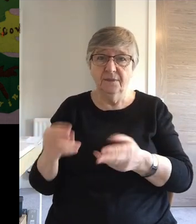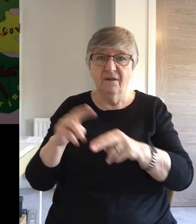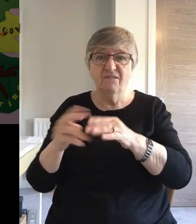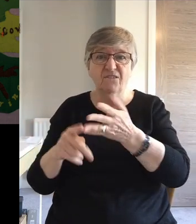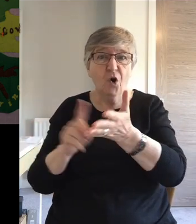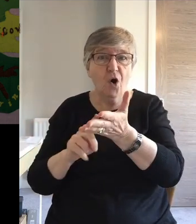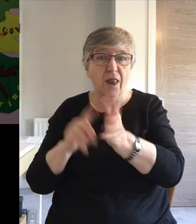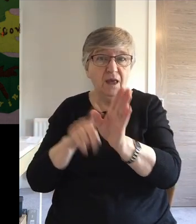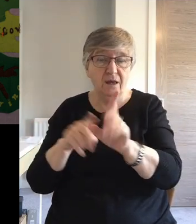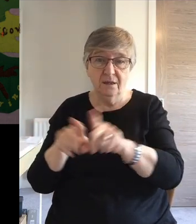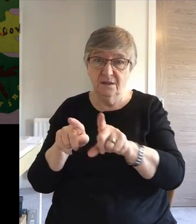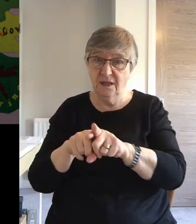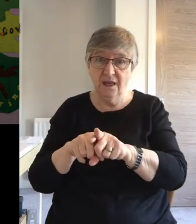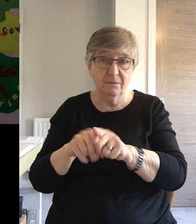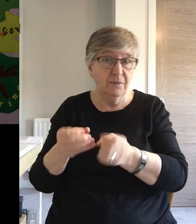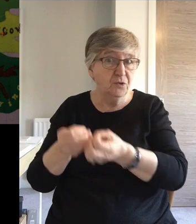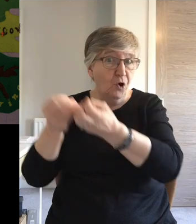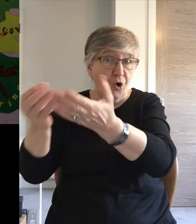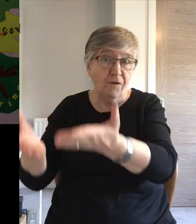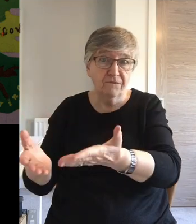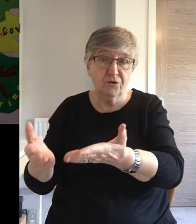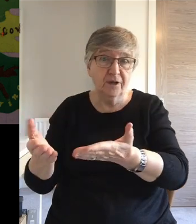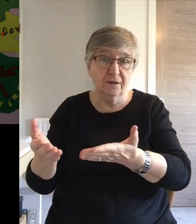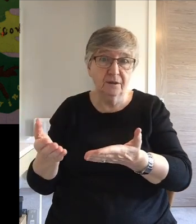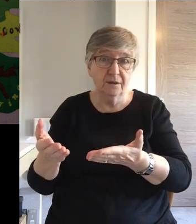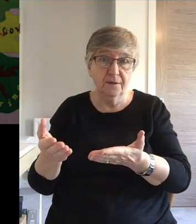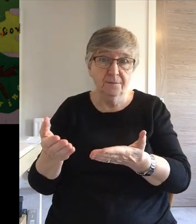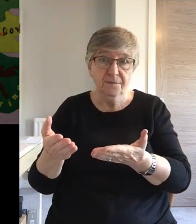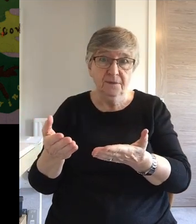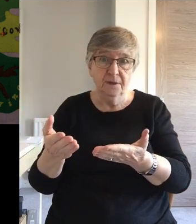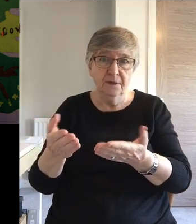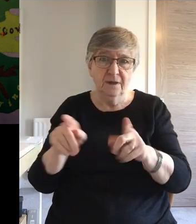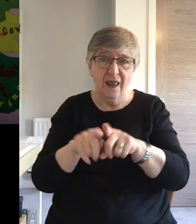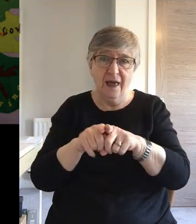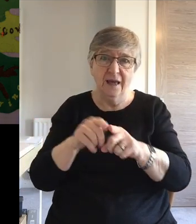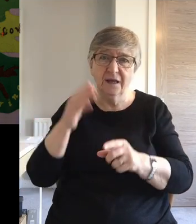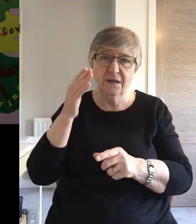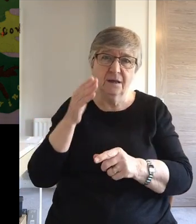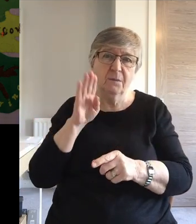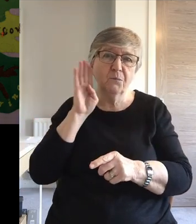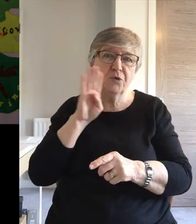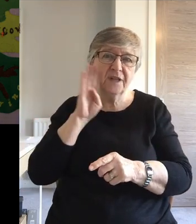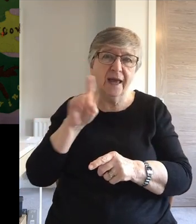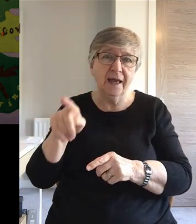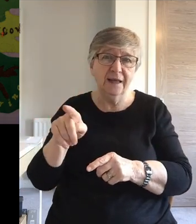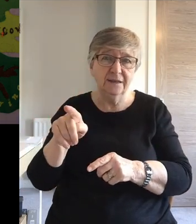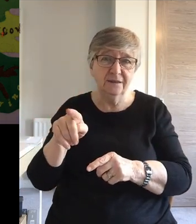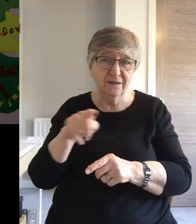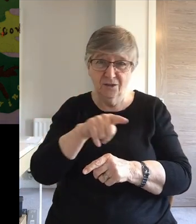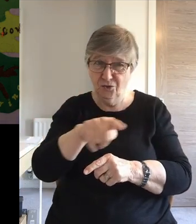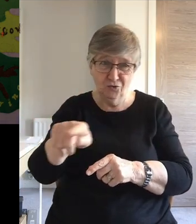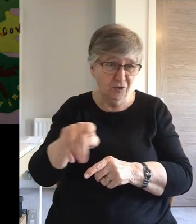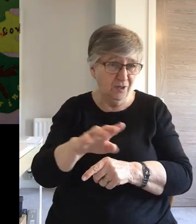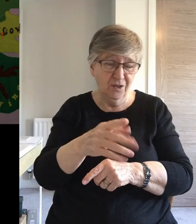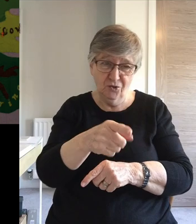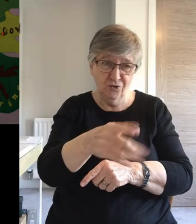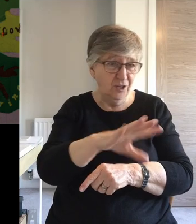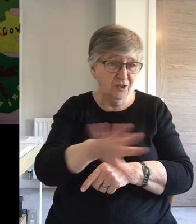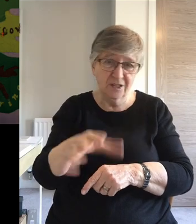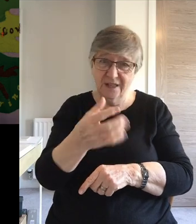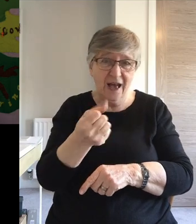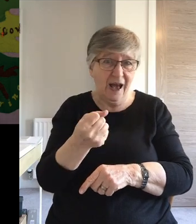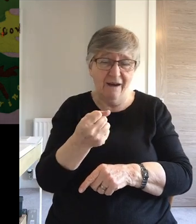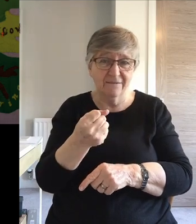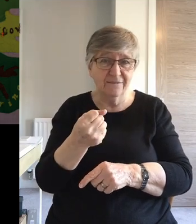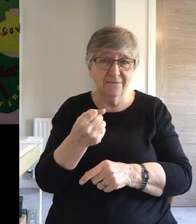is offering in the verses 13 to the end. She's offering an illusion, what she doesn't have.